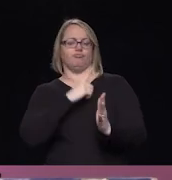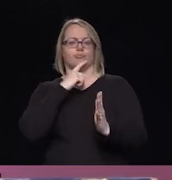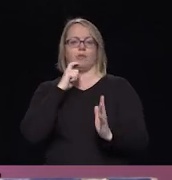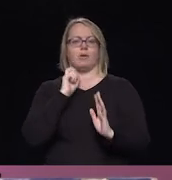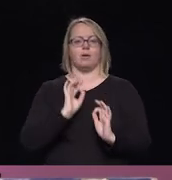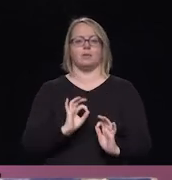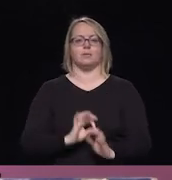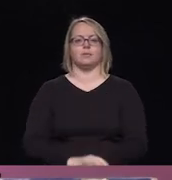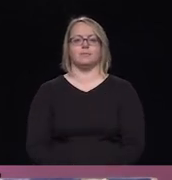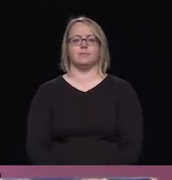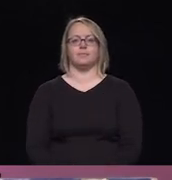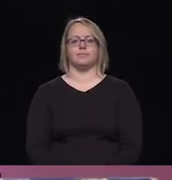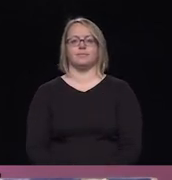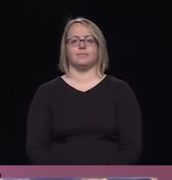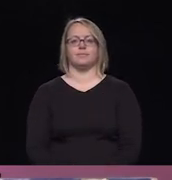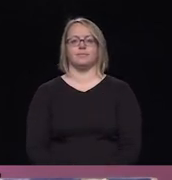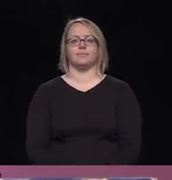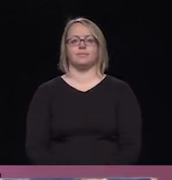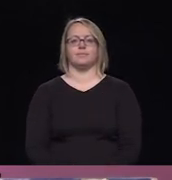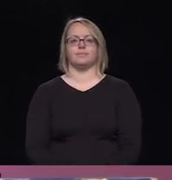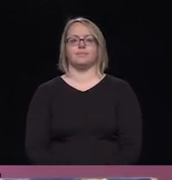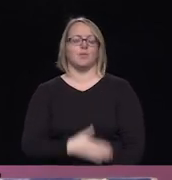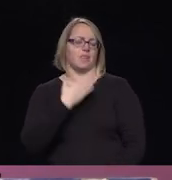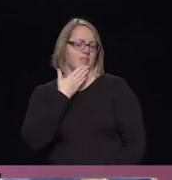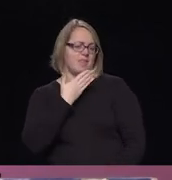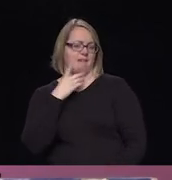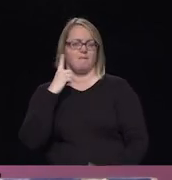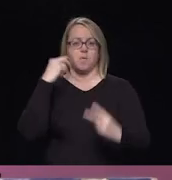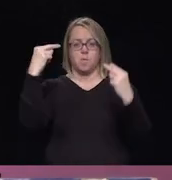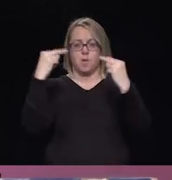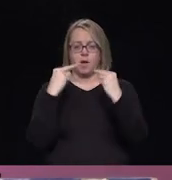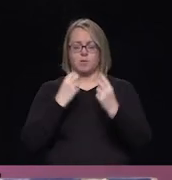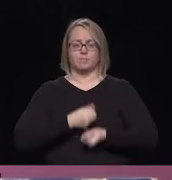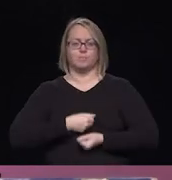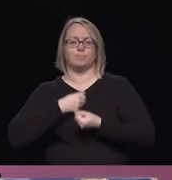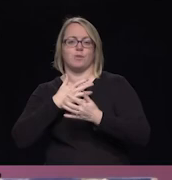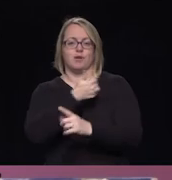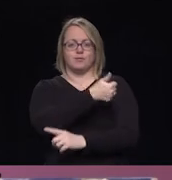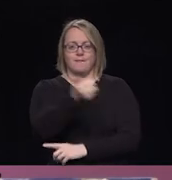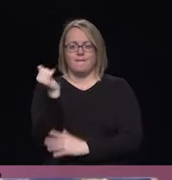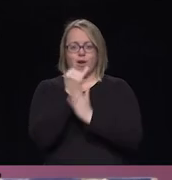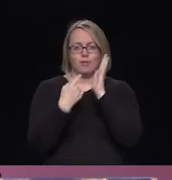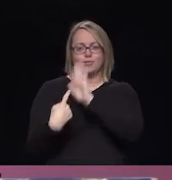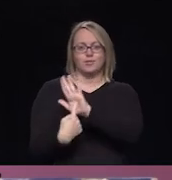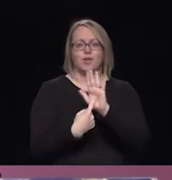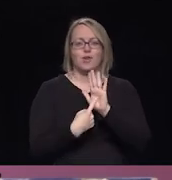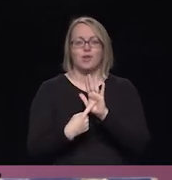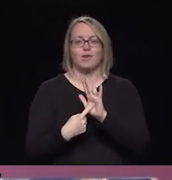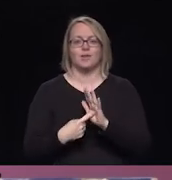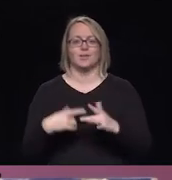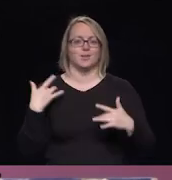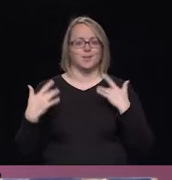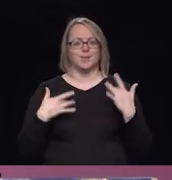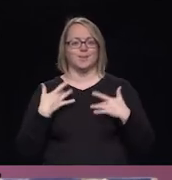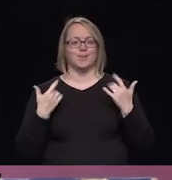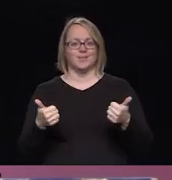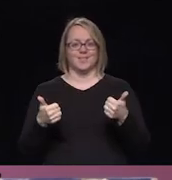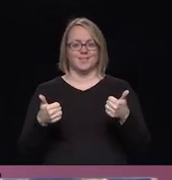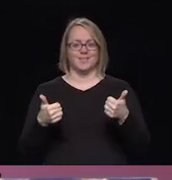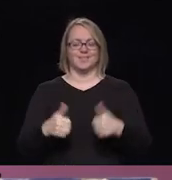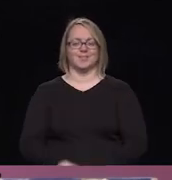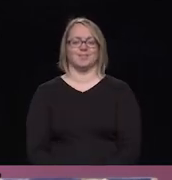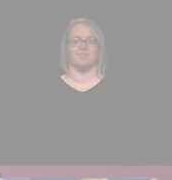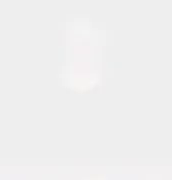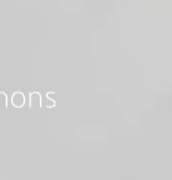So thank you for watching our show, Express Yourself. And we can't wait to have you back again and show you what our next painting